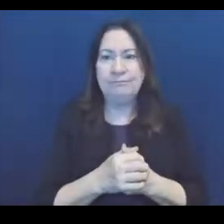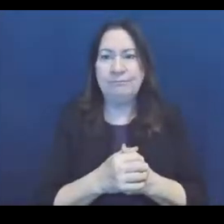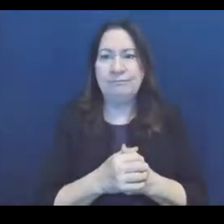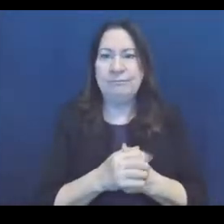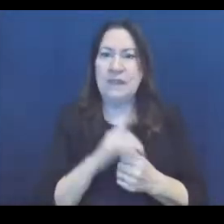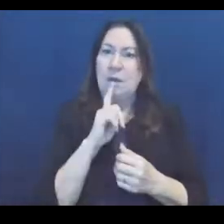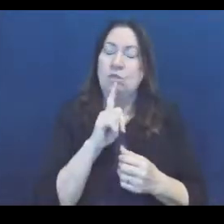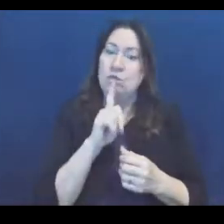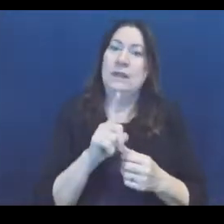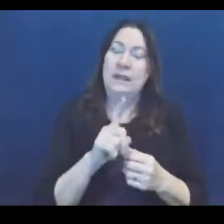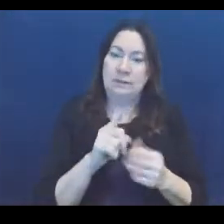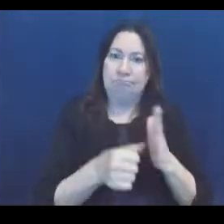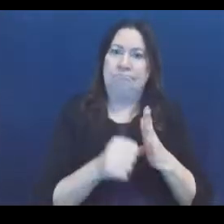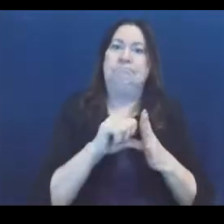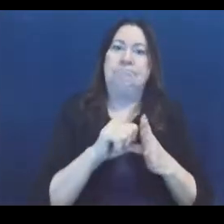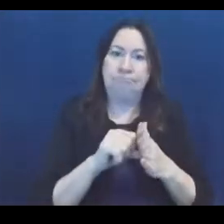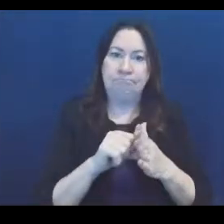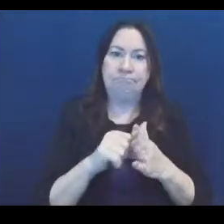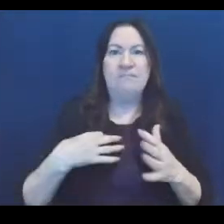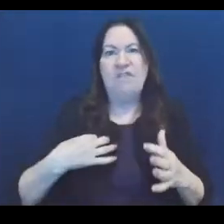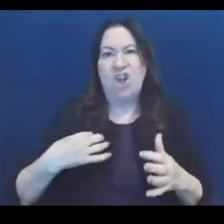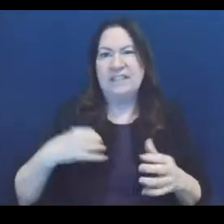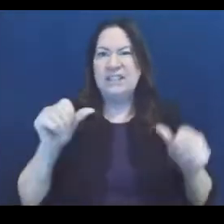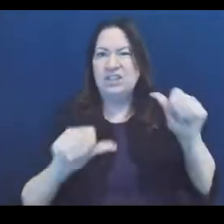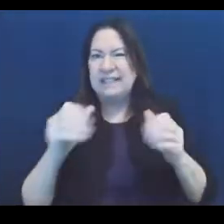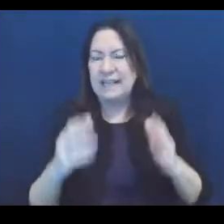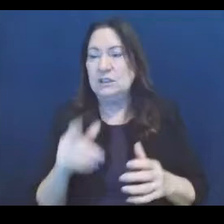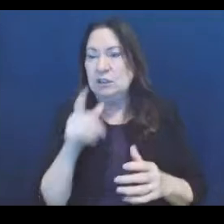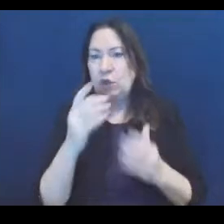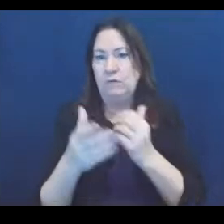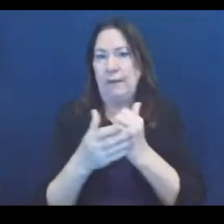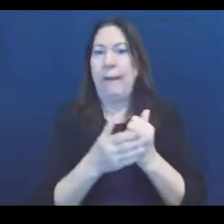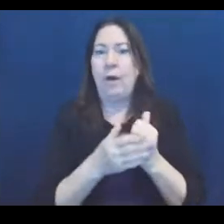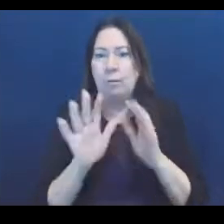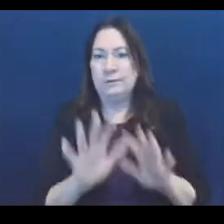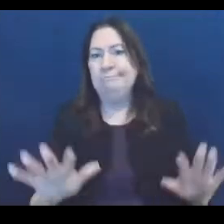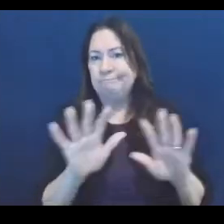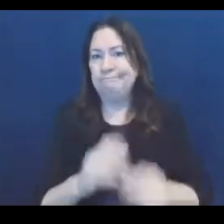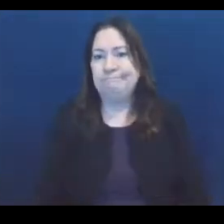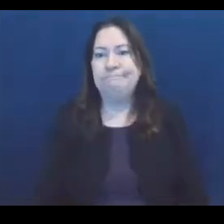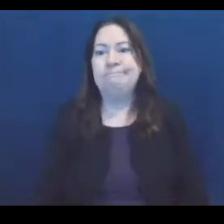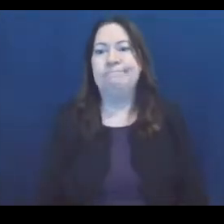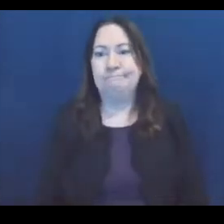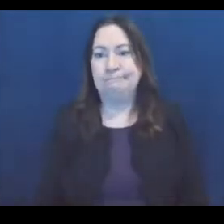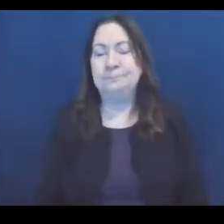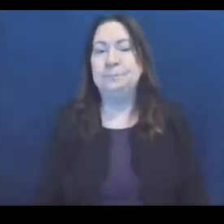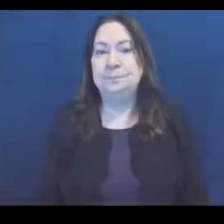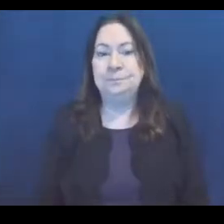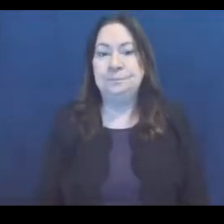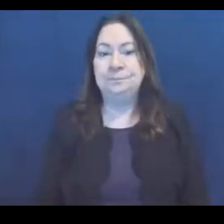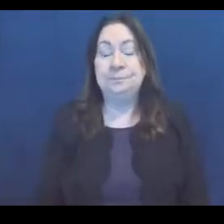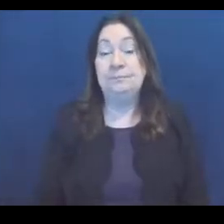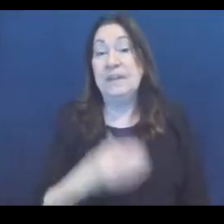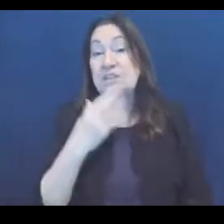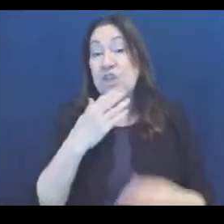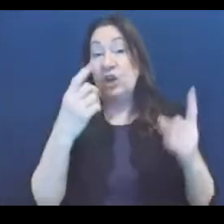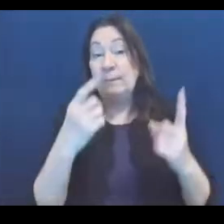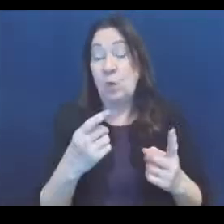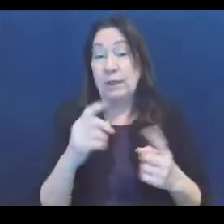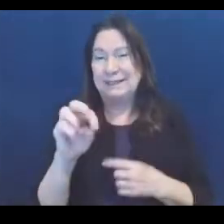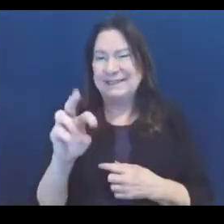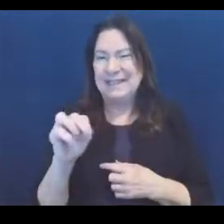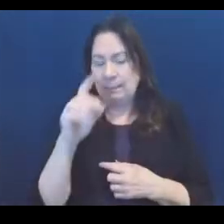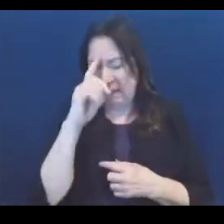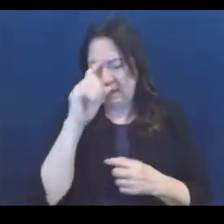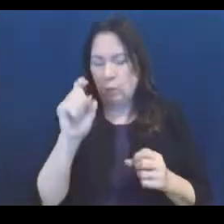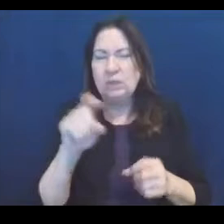citizen science volunteers who have done so much for the scientific community at large. Yeah, that's a great point, Tim. And I think we should include